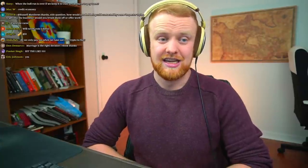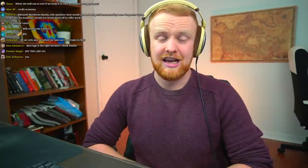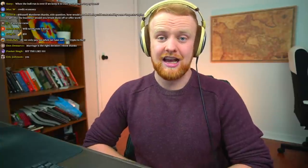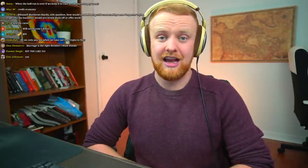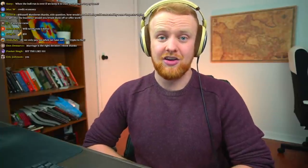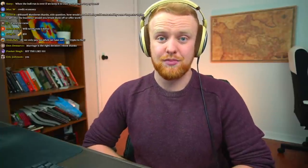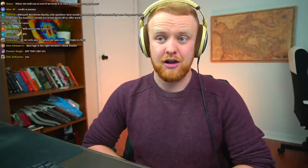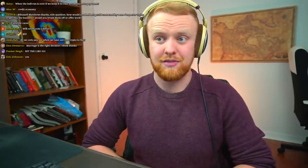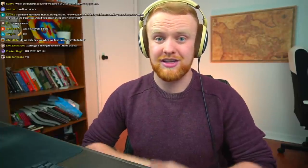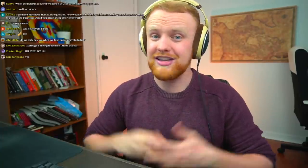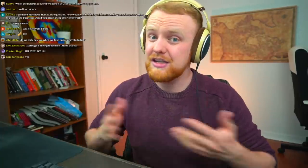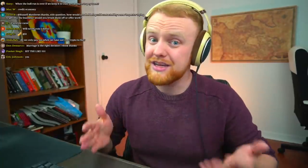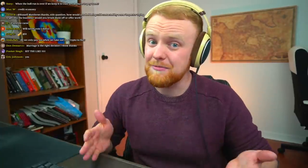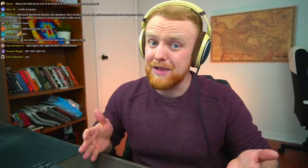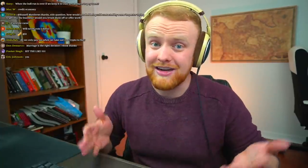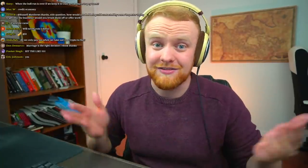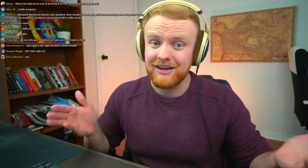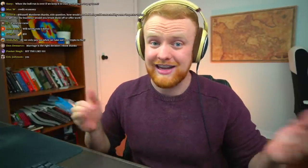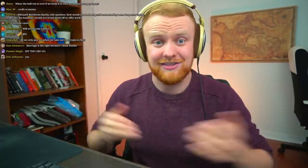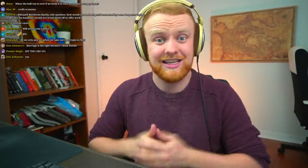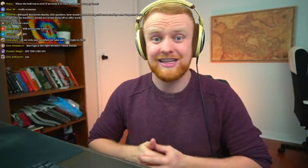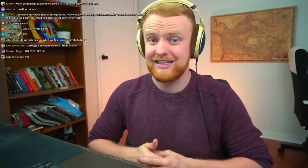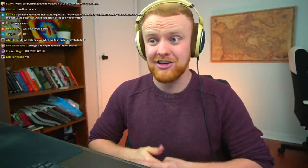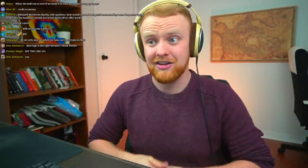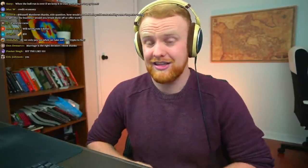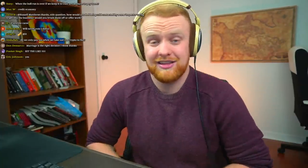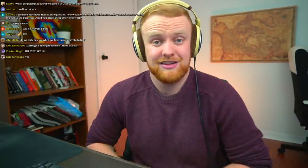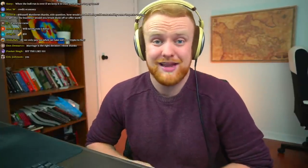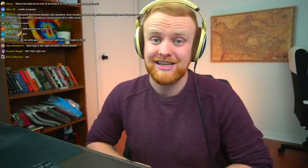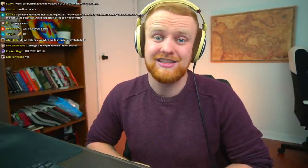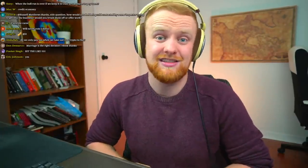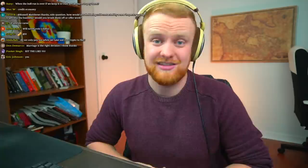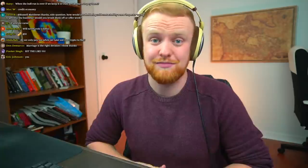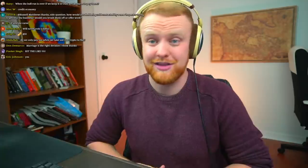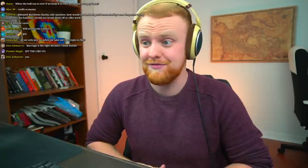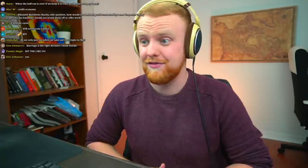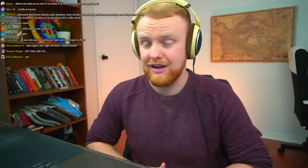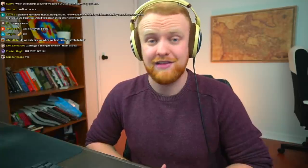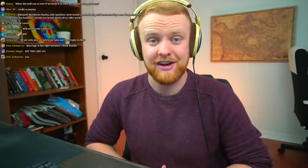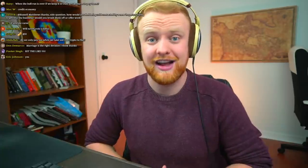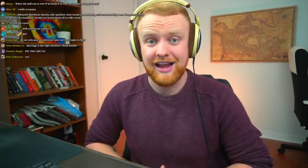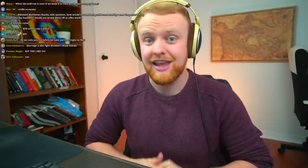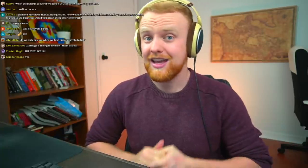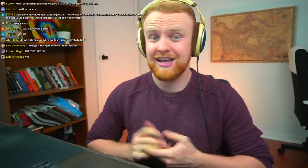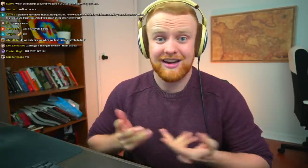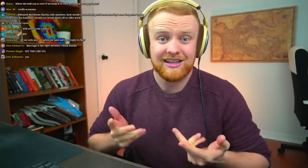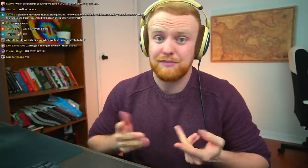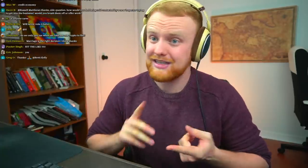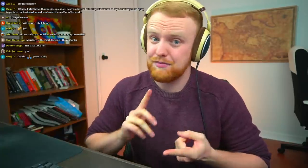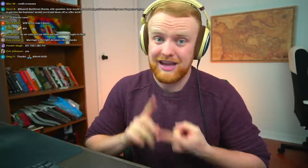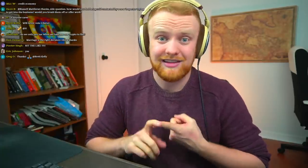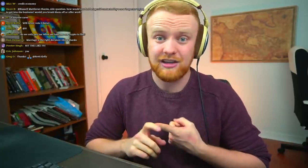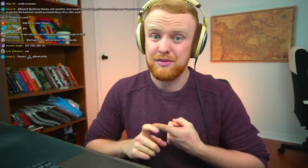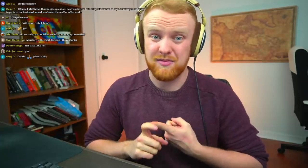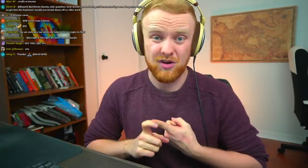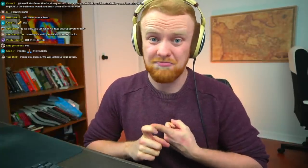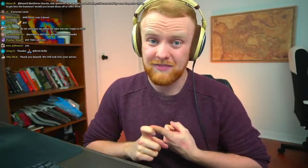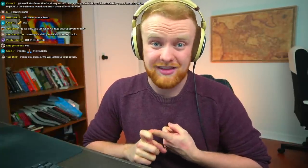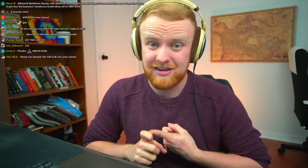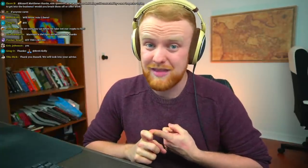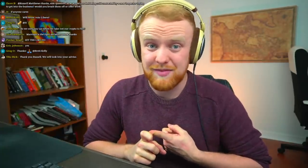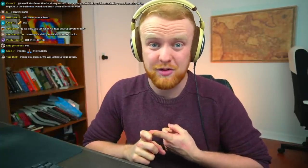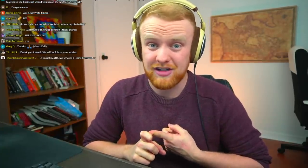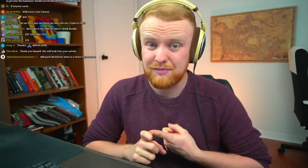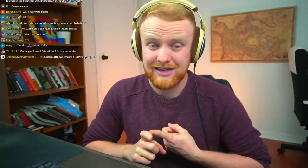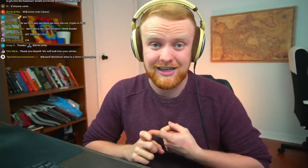clause on your property. You need to be competitive right now to get a deal. The demand is simply very, very high. You got to expect to pay a little bit more